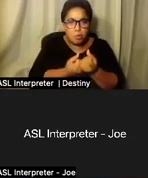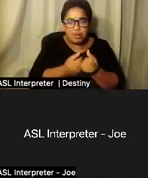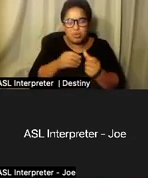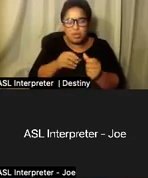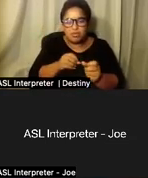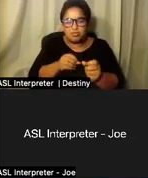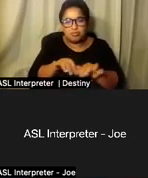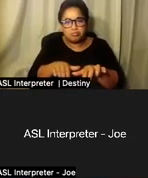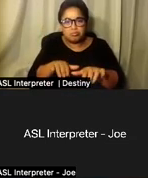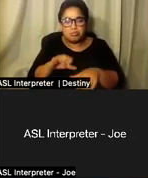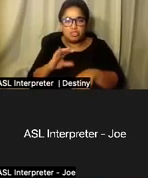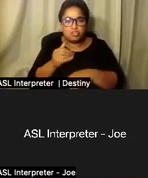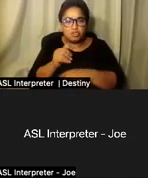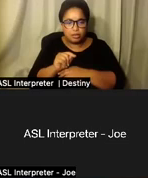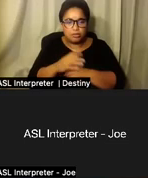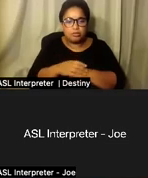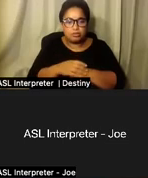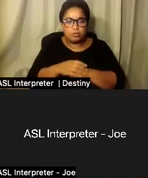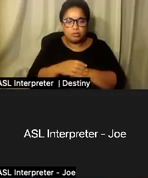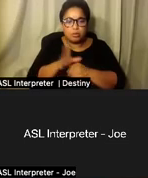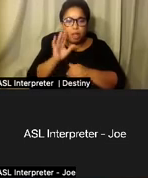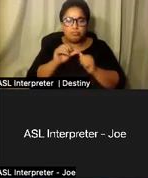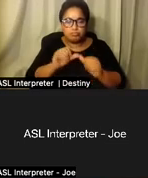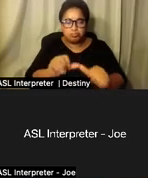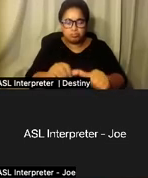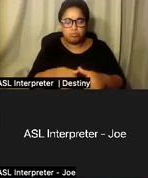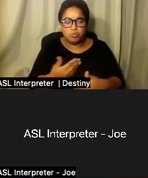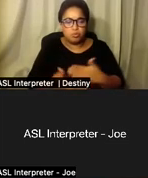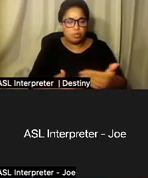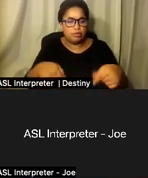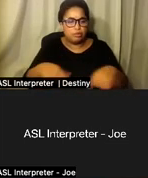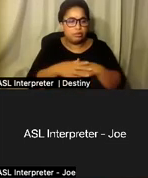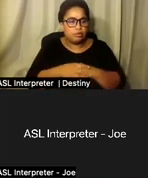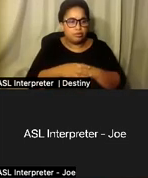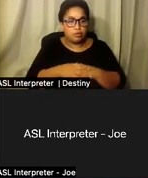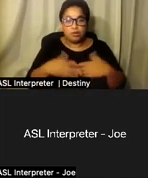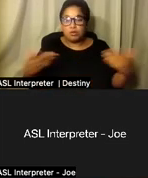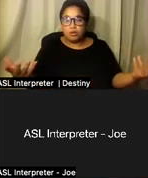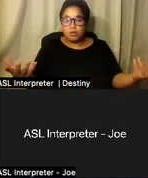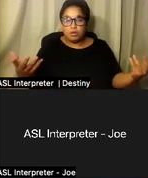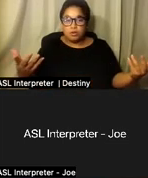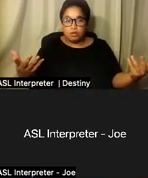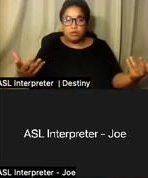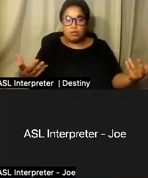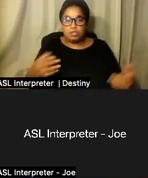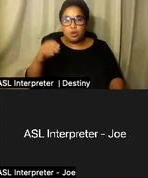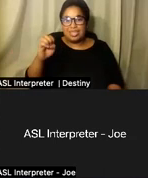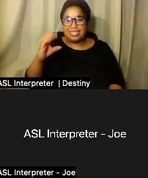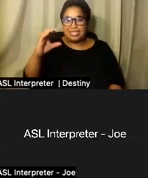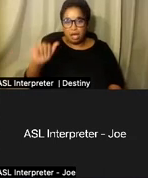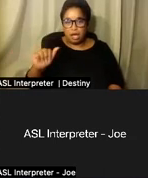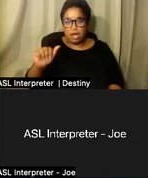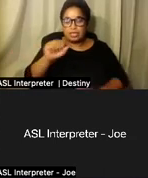chat, and we will keep moving along here. So the Earthquake Country Alliance is a